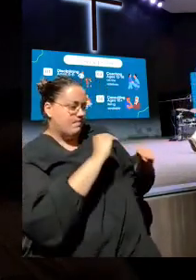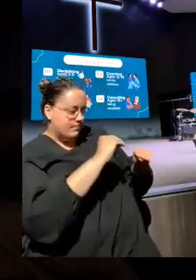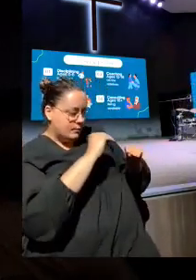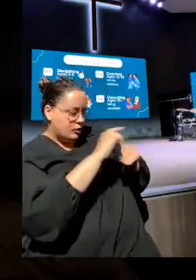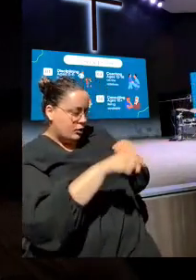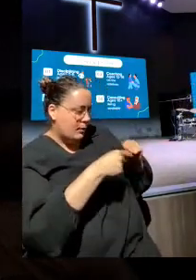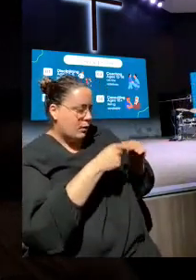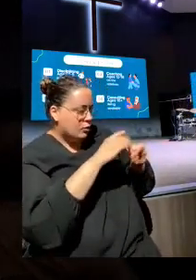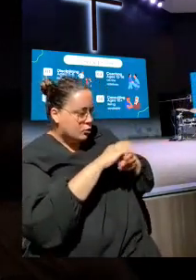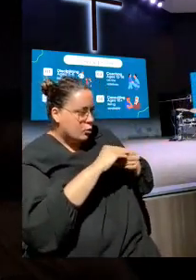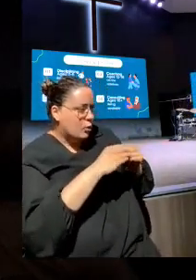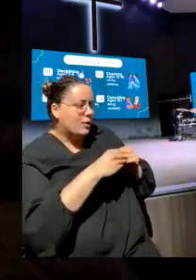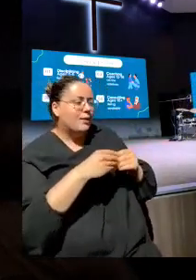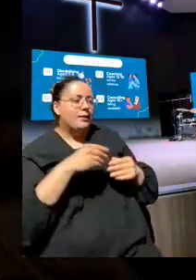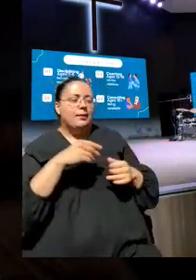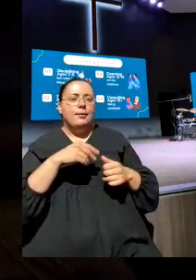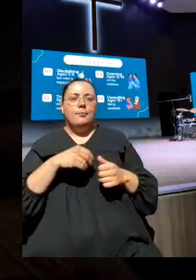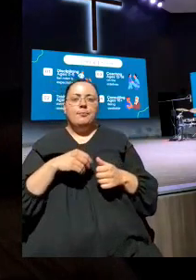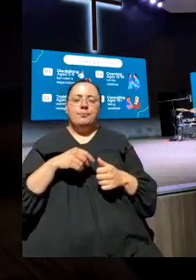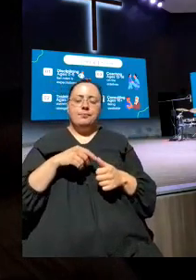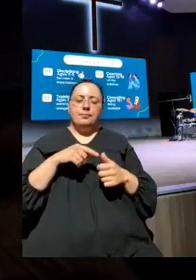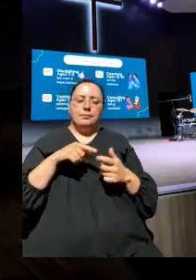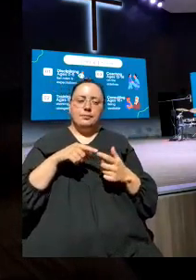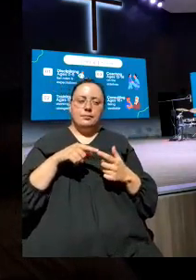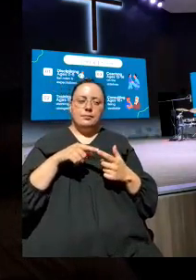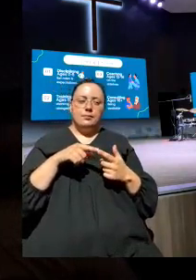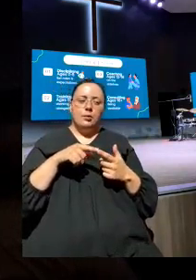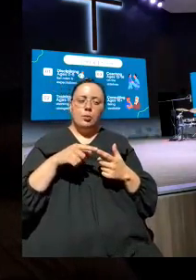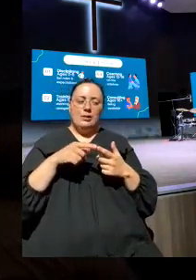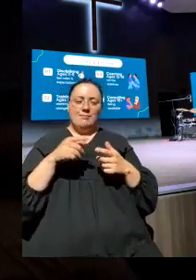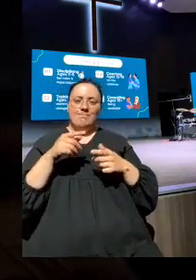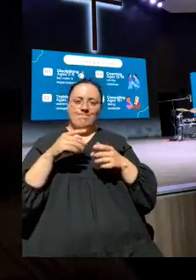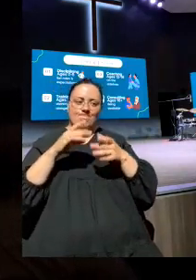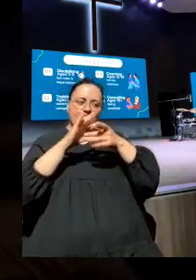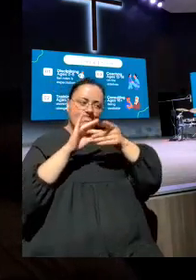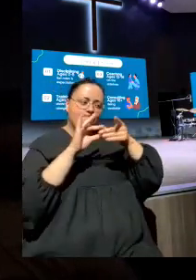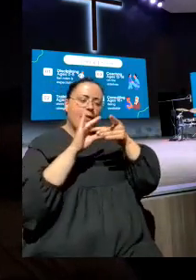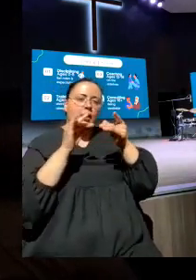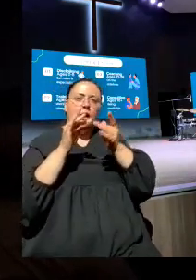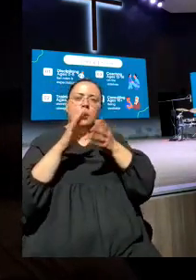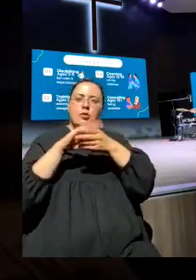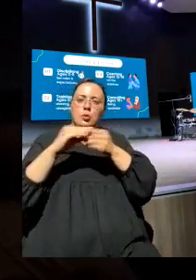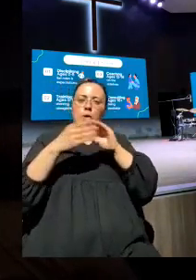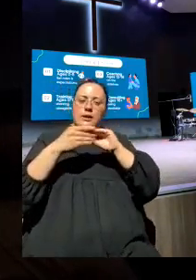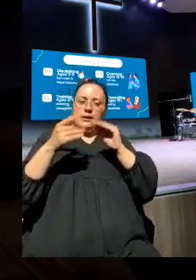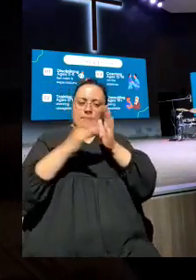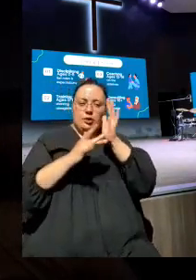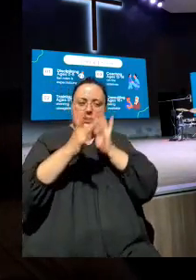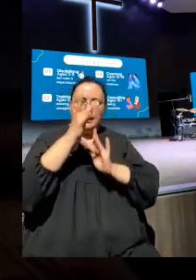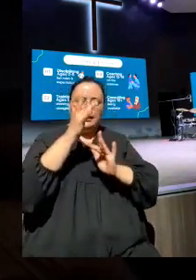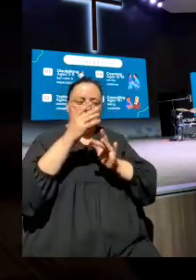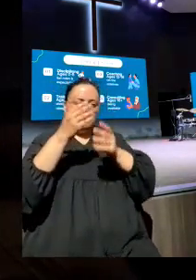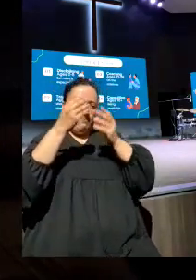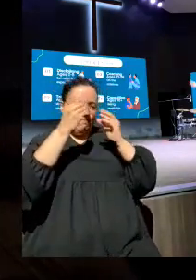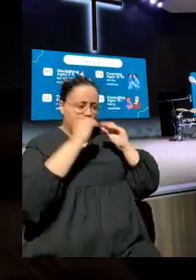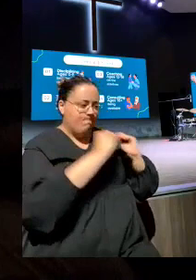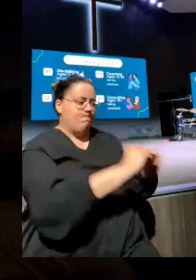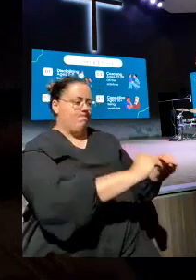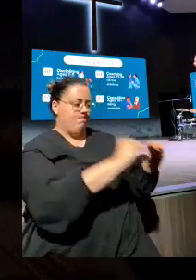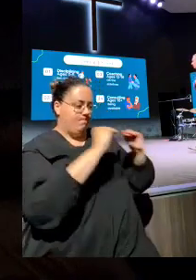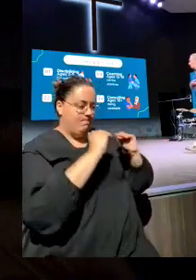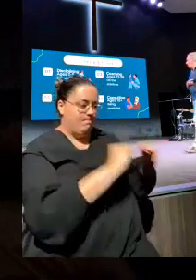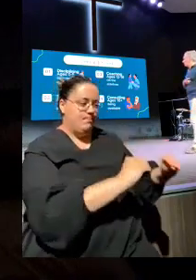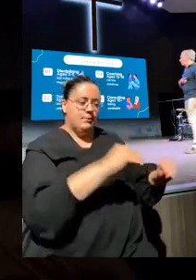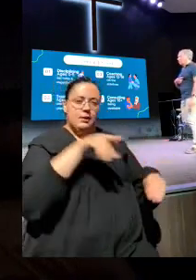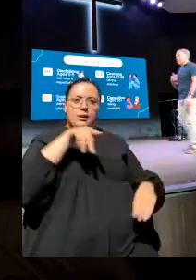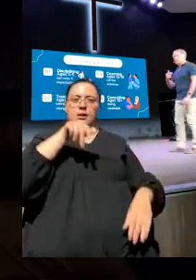you're embracing his call. We talk about the stories of Jesus. We read the parables and we explain them to our kids. And we give